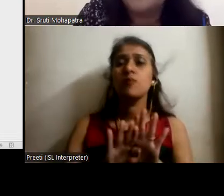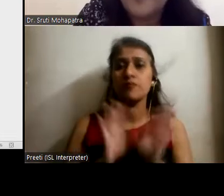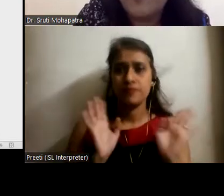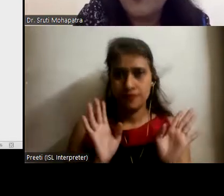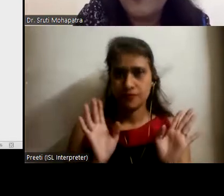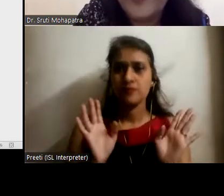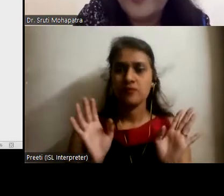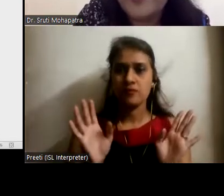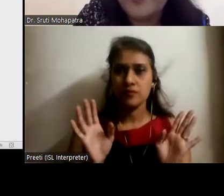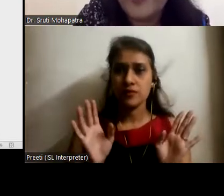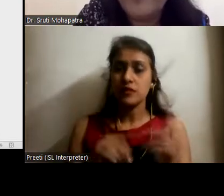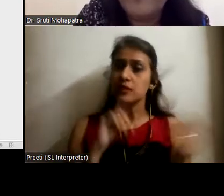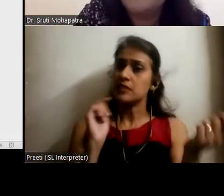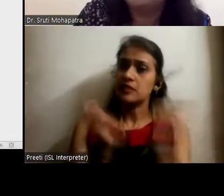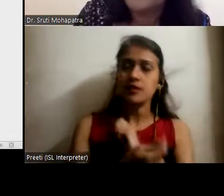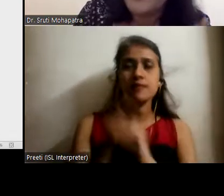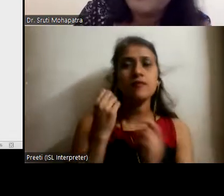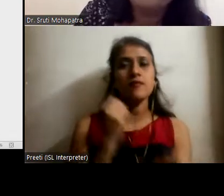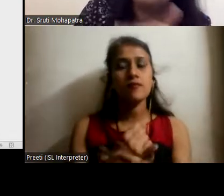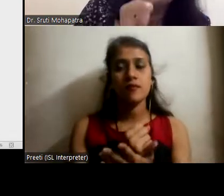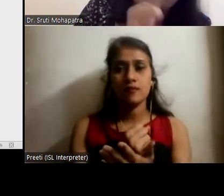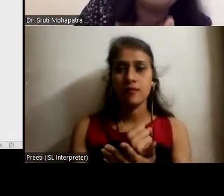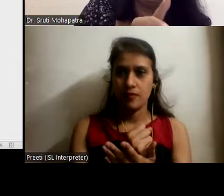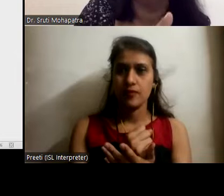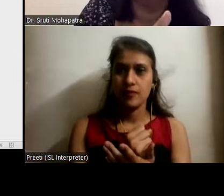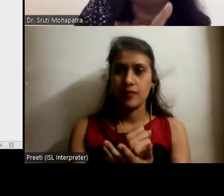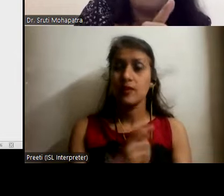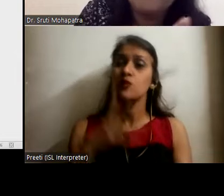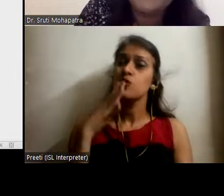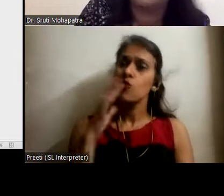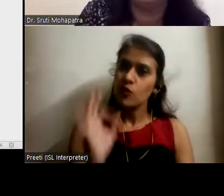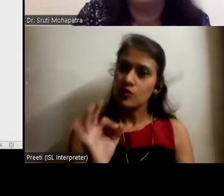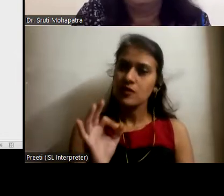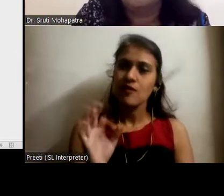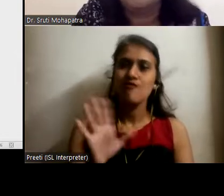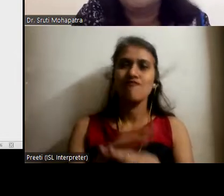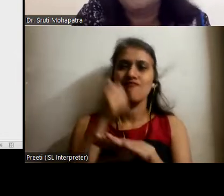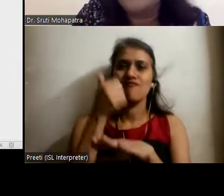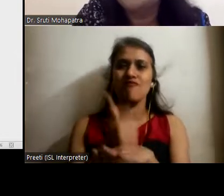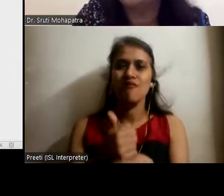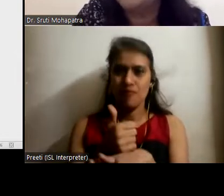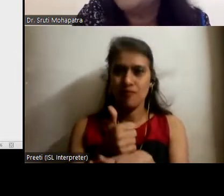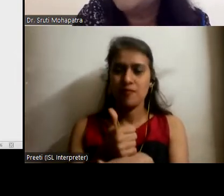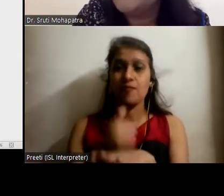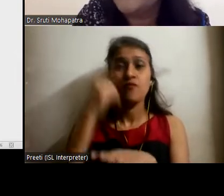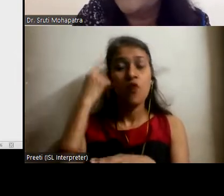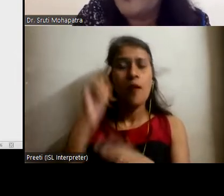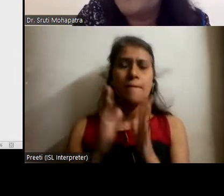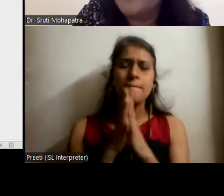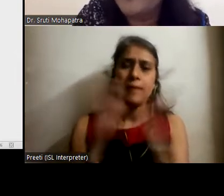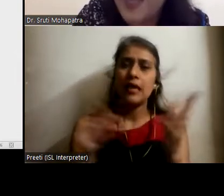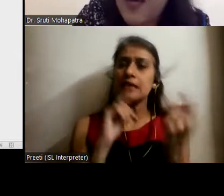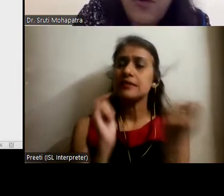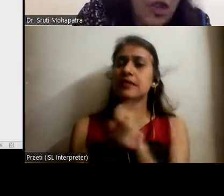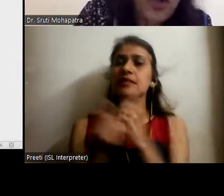the movements respectively, and actually became a foundation for the major changes that are